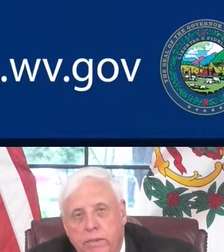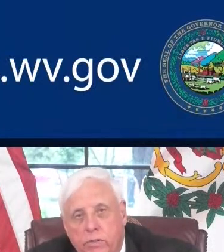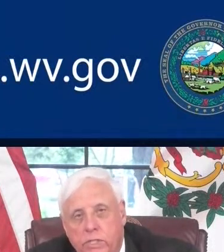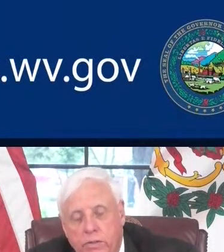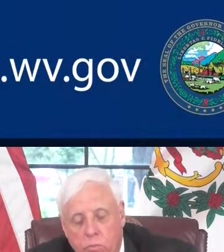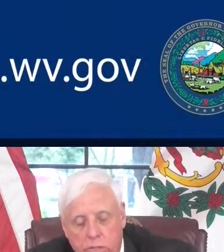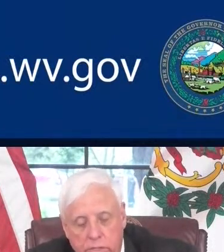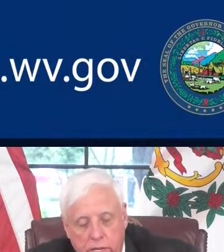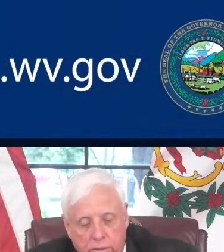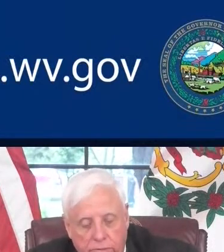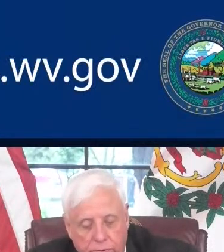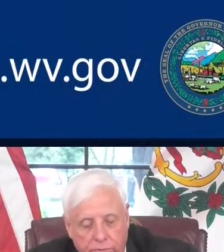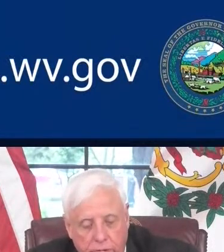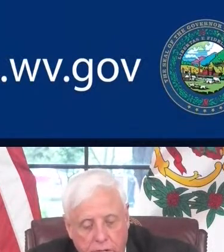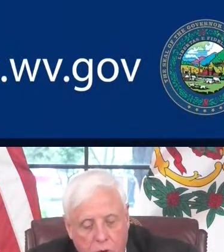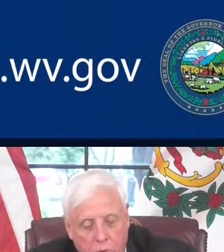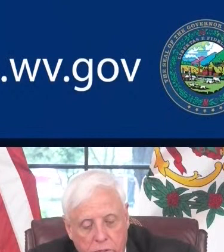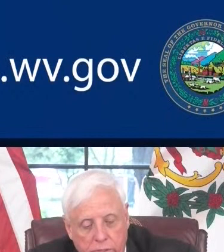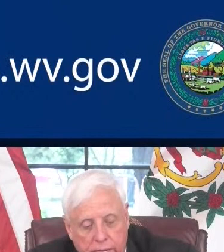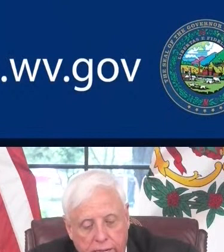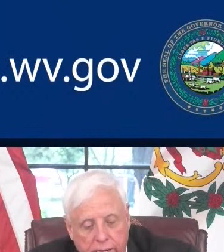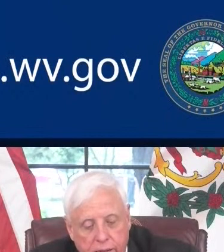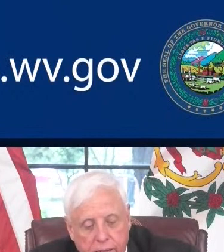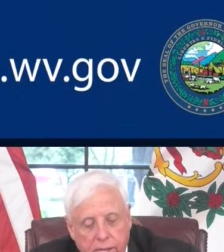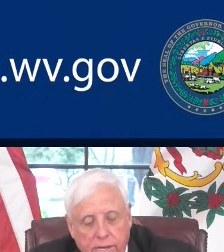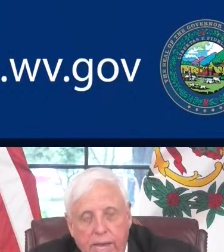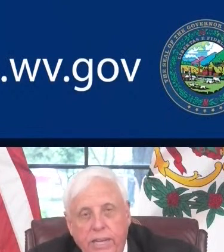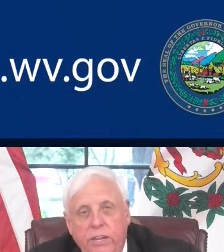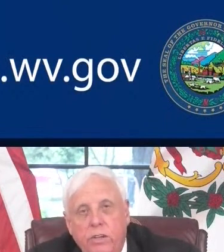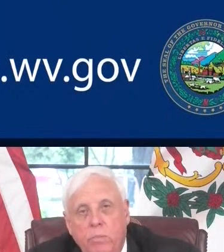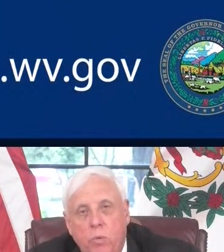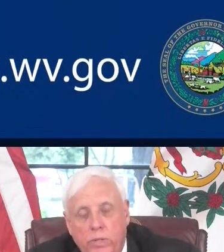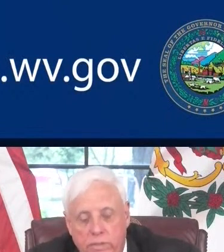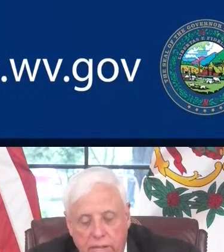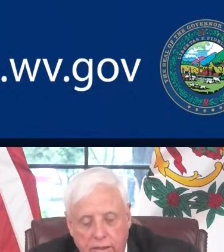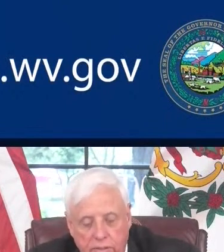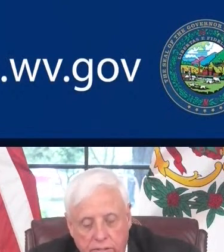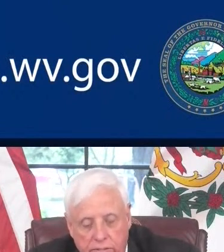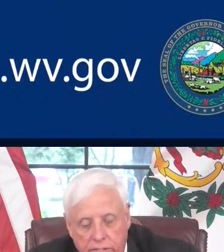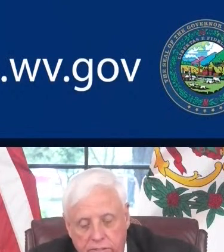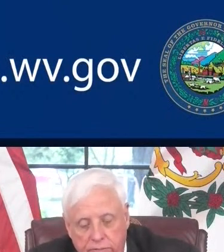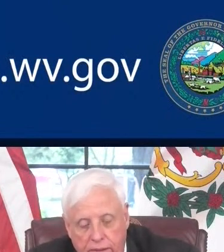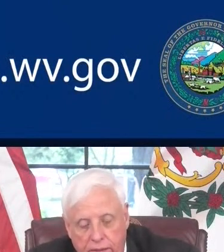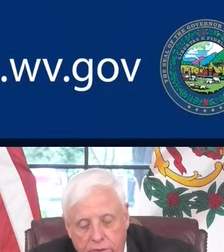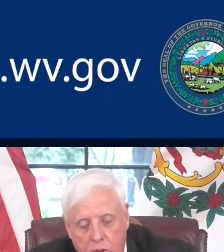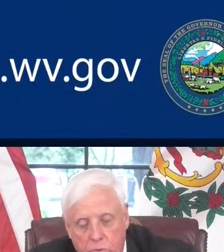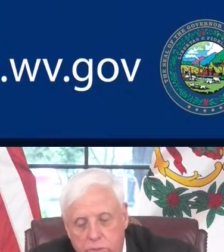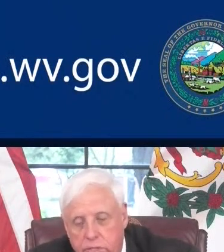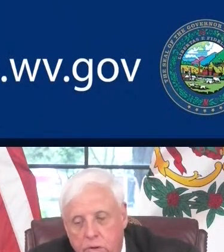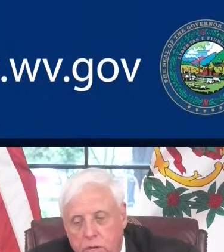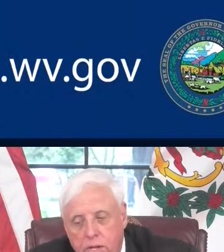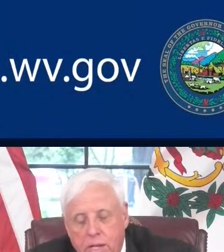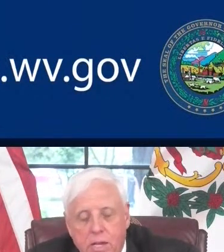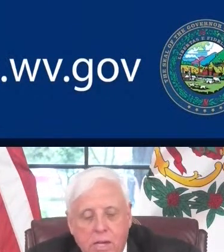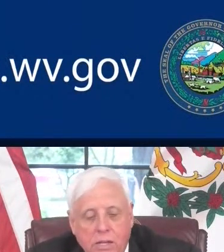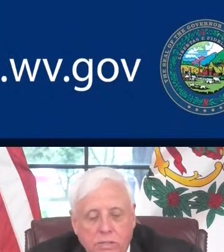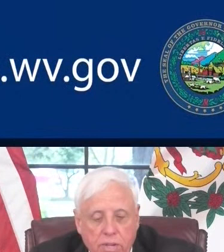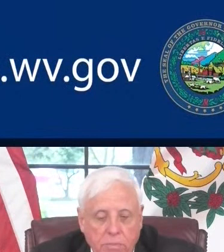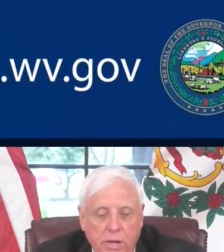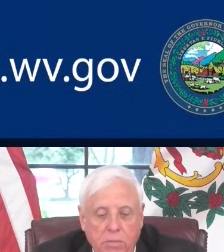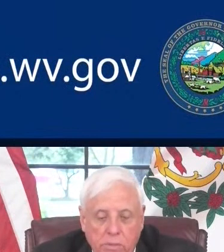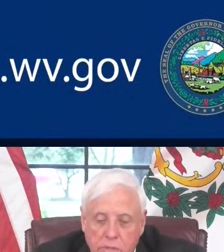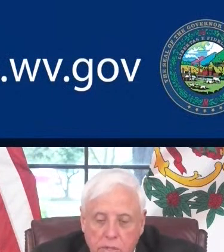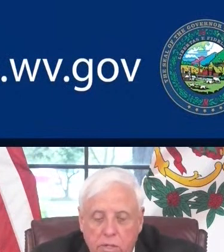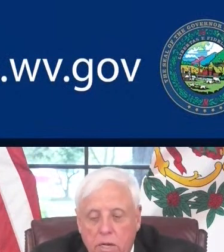86.8% have received one shot of the 50 and olders, and 92.7% of the 65 and older. So